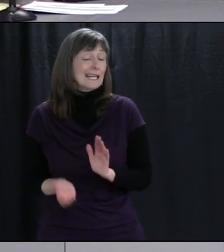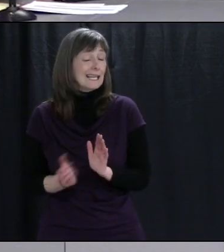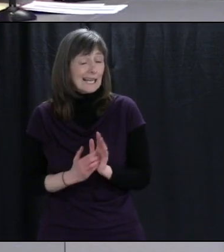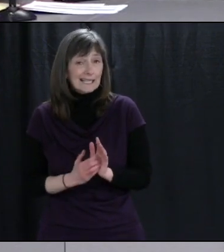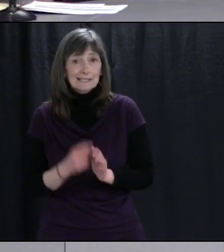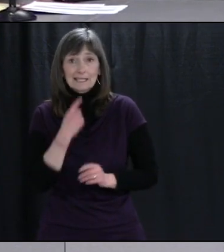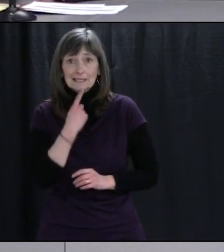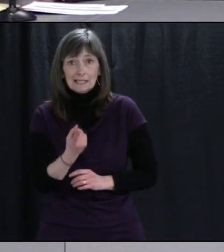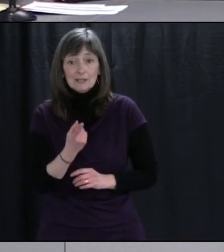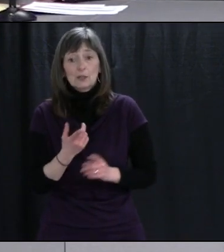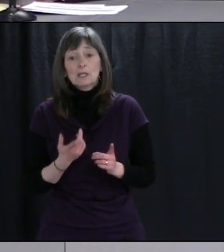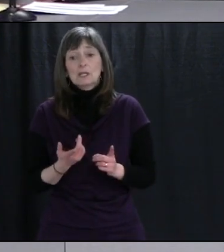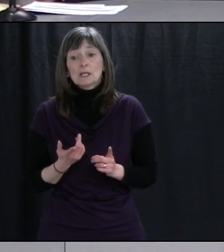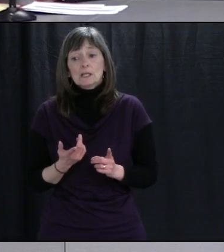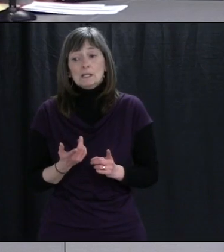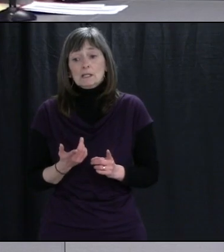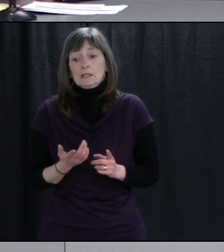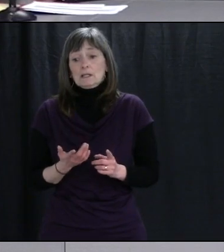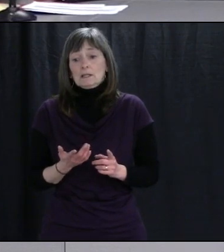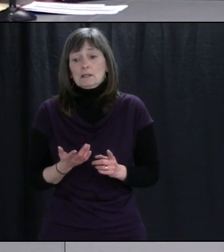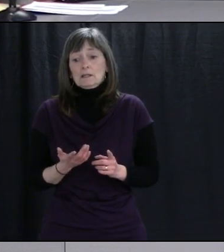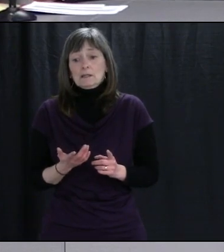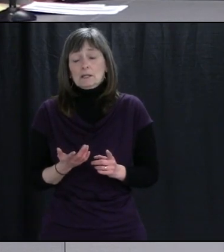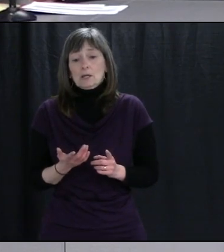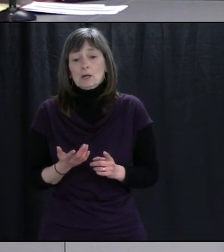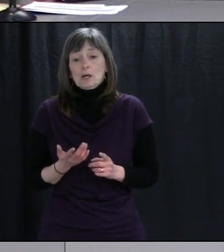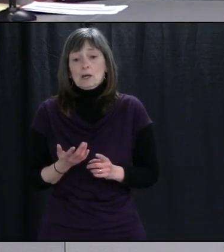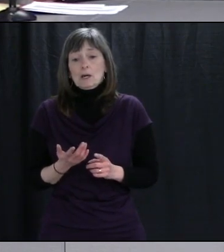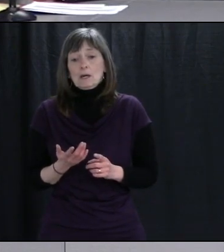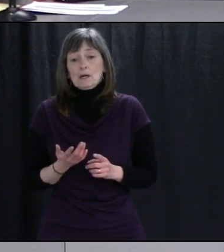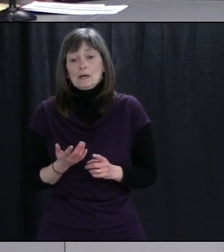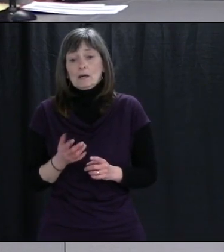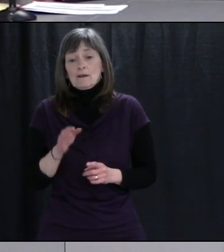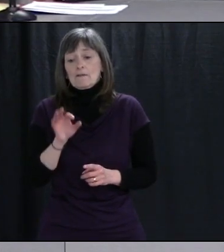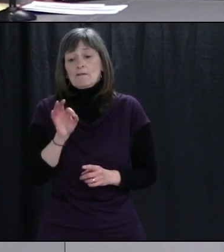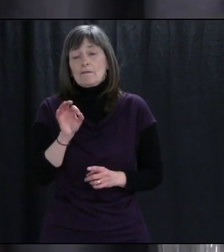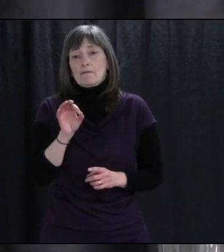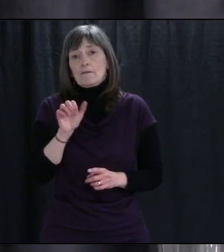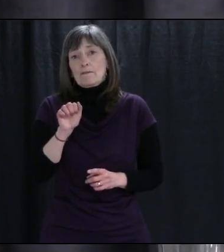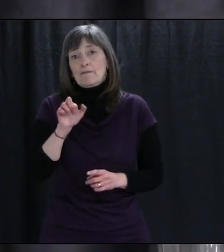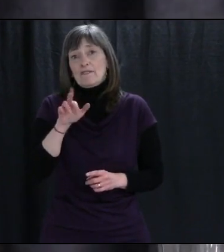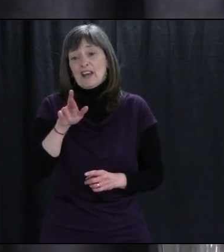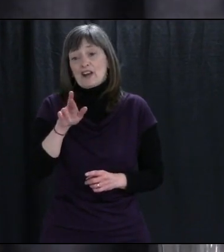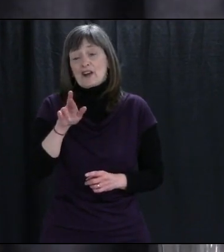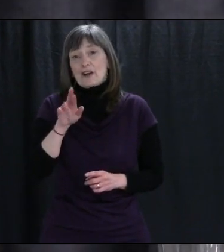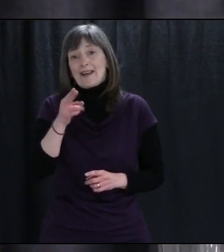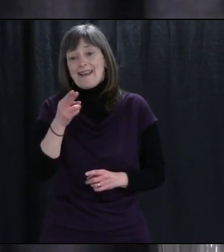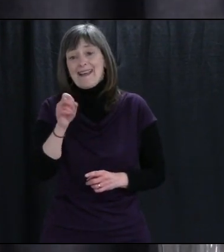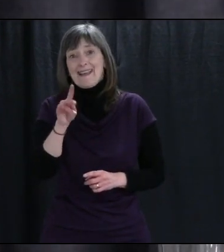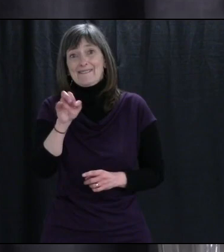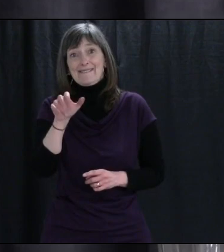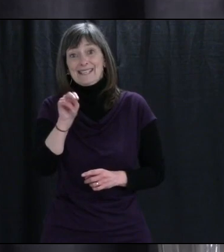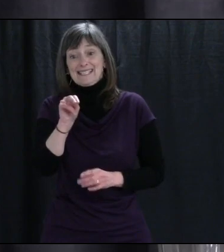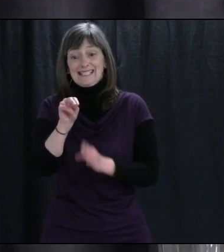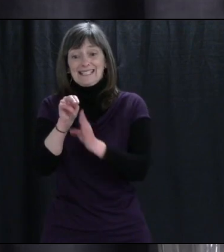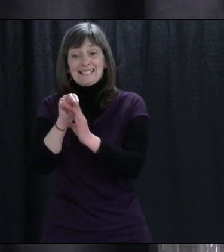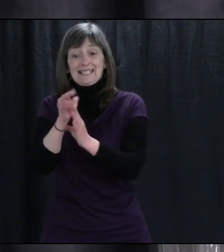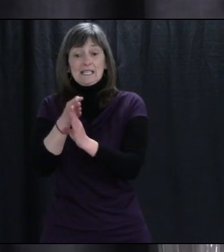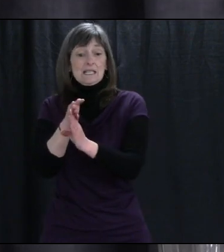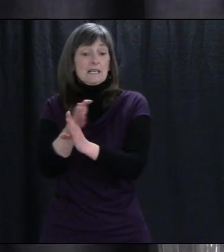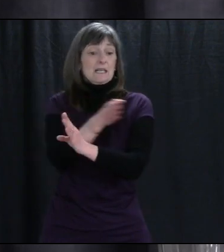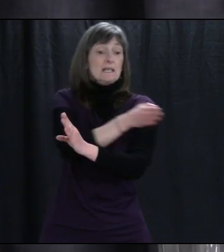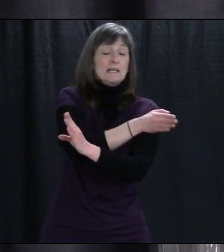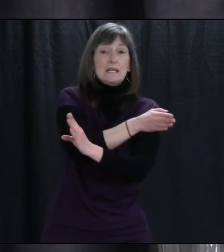it in other contexts before, is that west of Fairhaven, we are a territory. If you compare